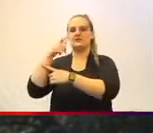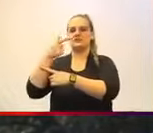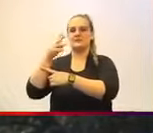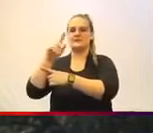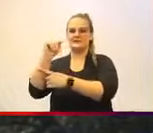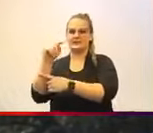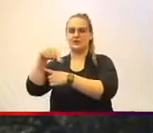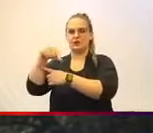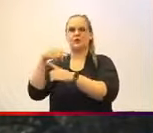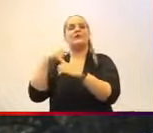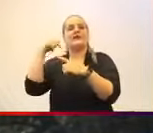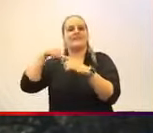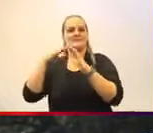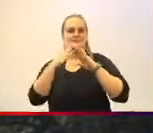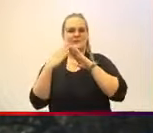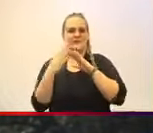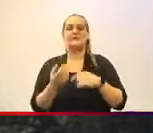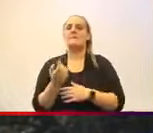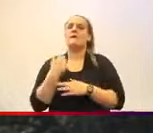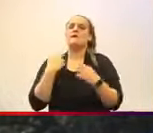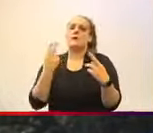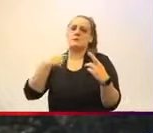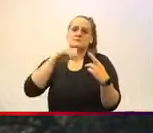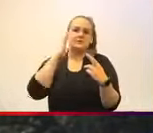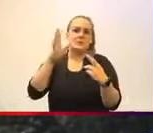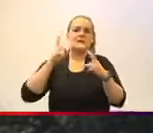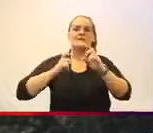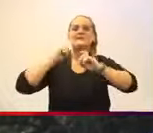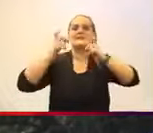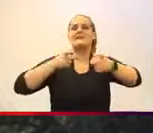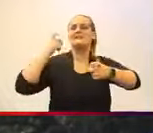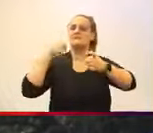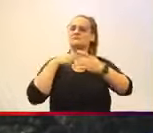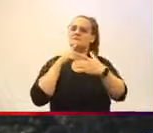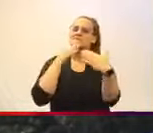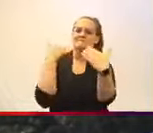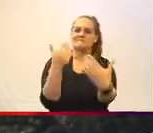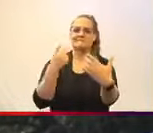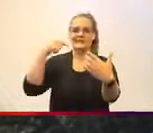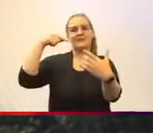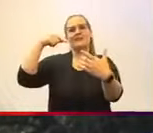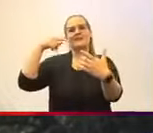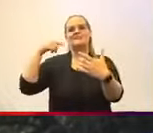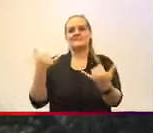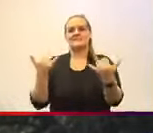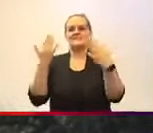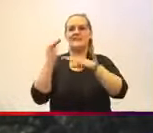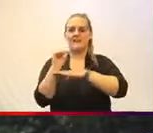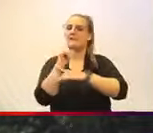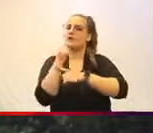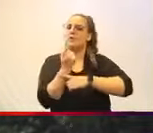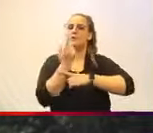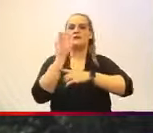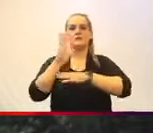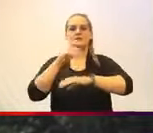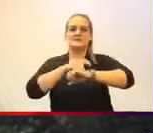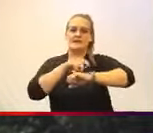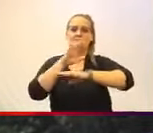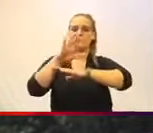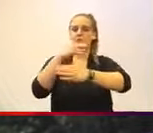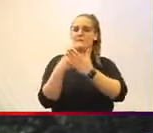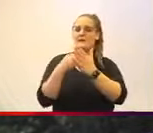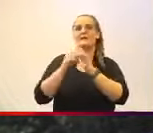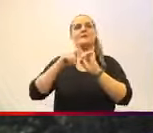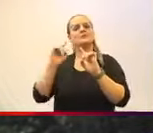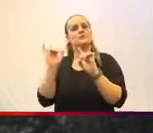you will give generously tonight, and that you will give not only of your time and money, but of your energy and support in any way